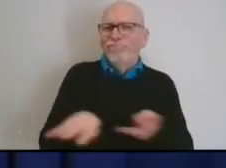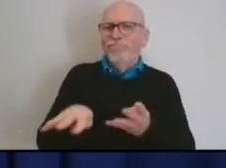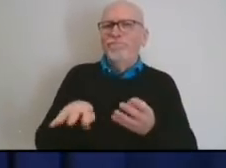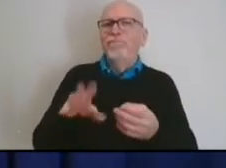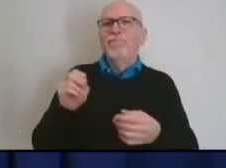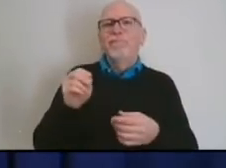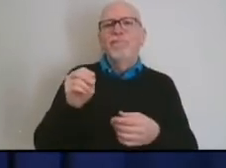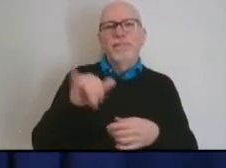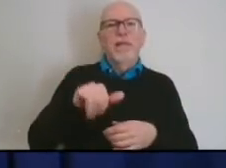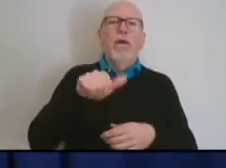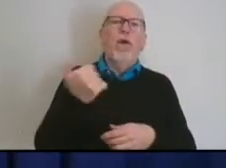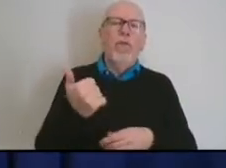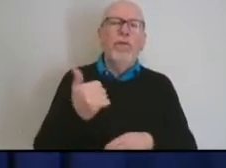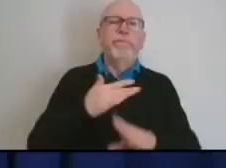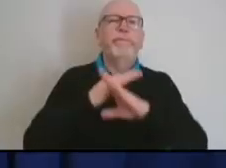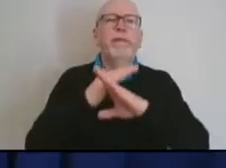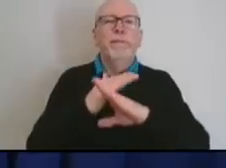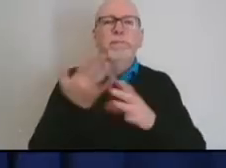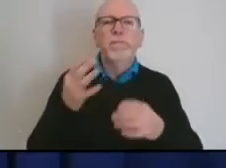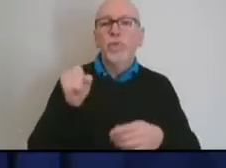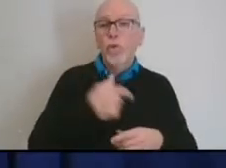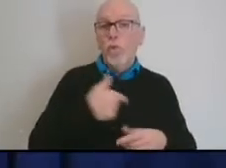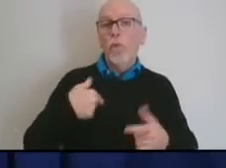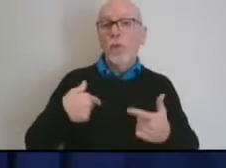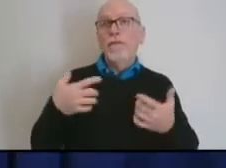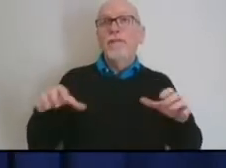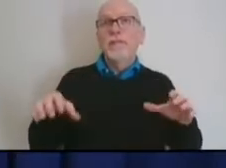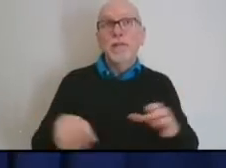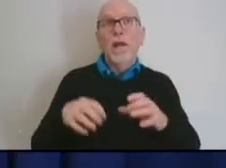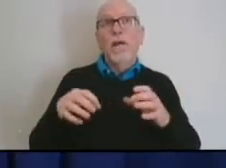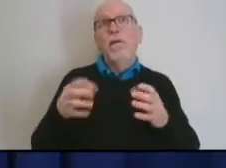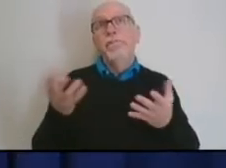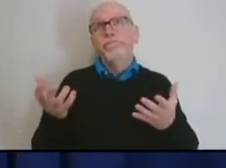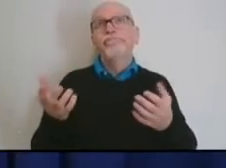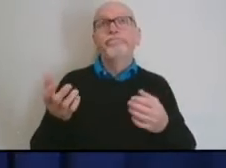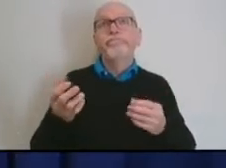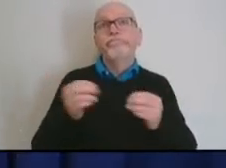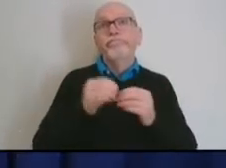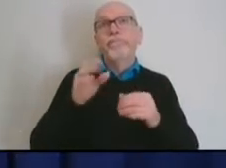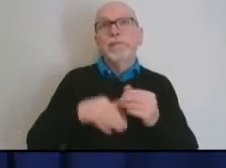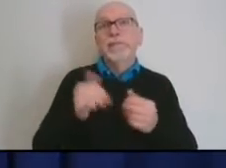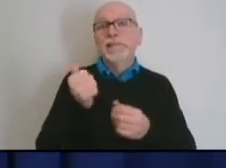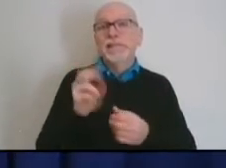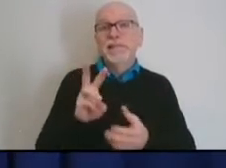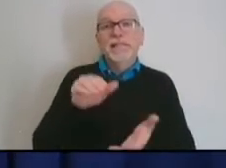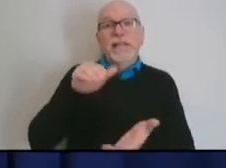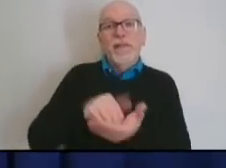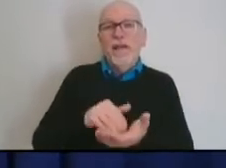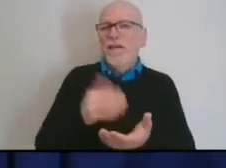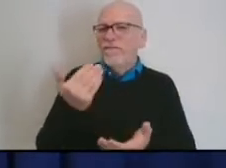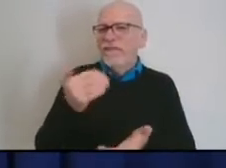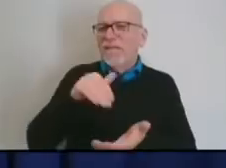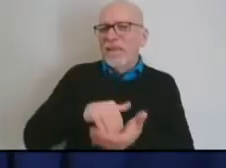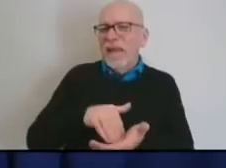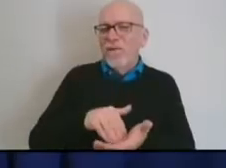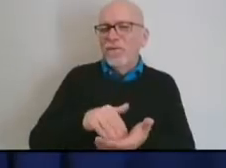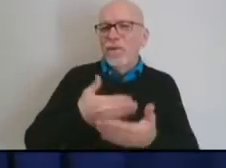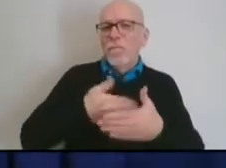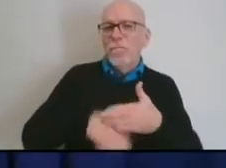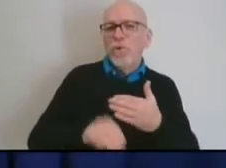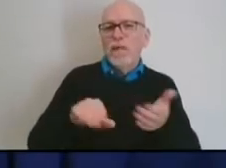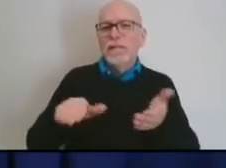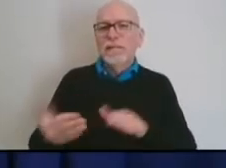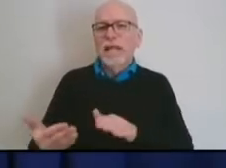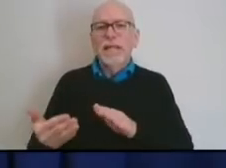another stumbling block. So we have done over 16,000, I think 15,000 now, birth and death